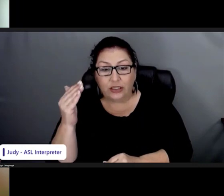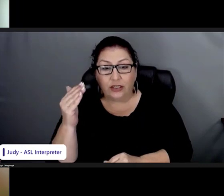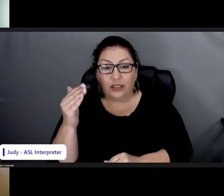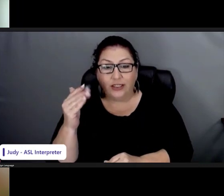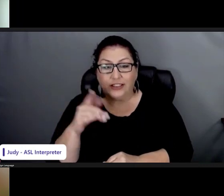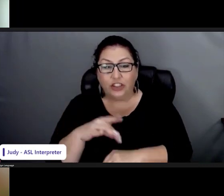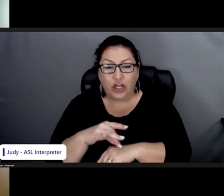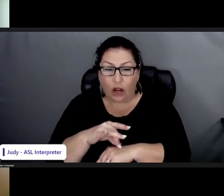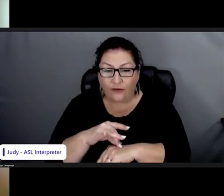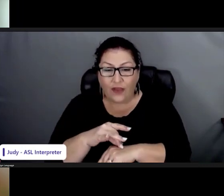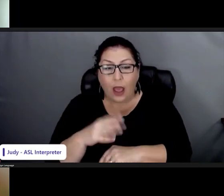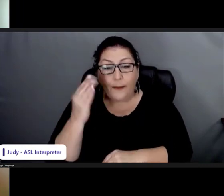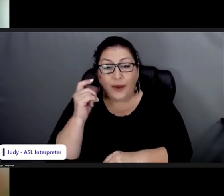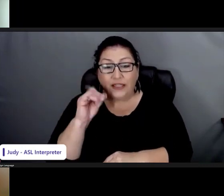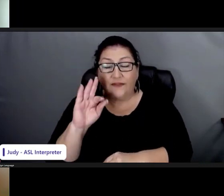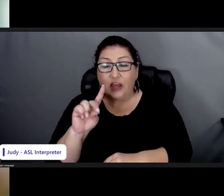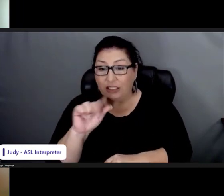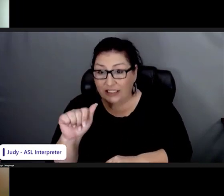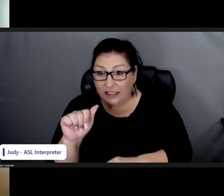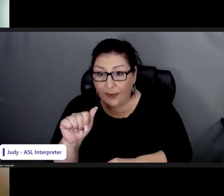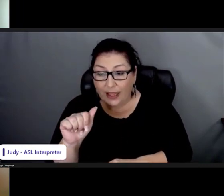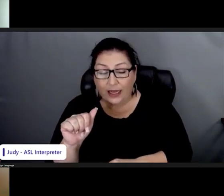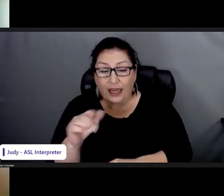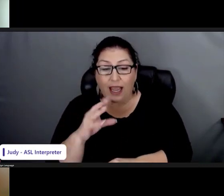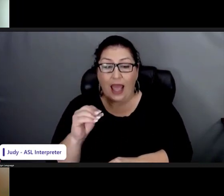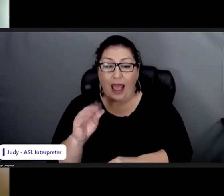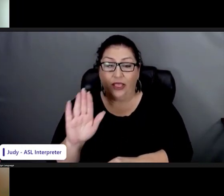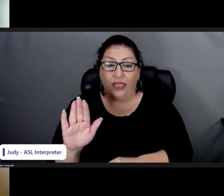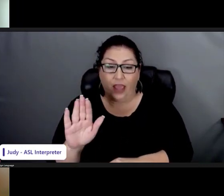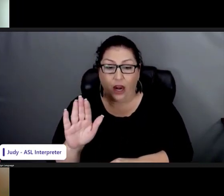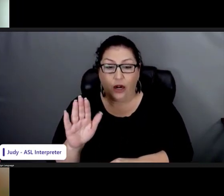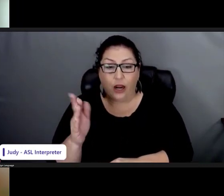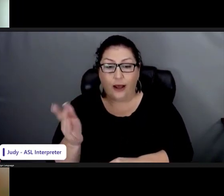geography, because of their disability and their inherent